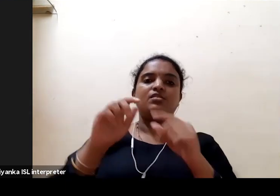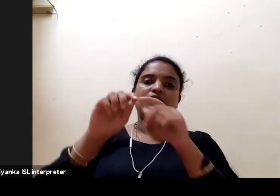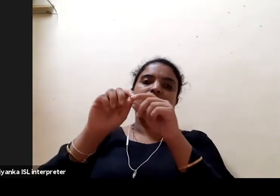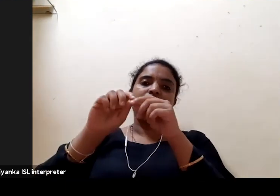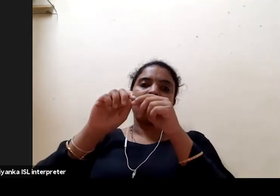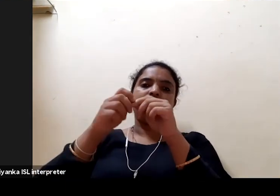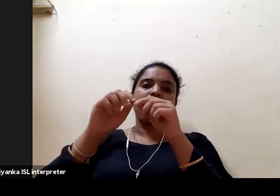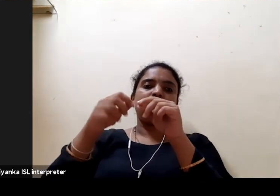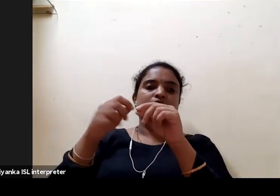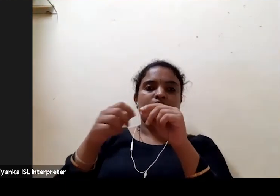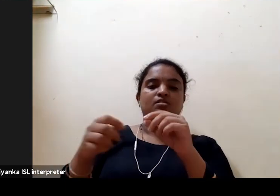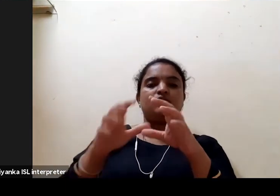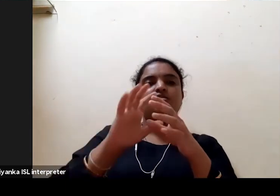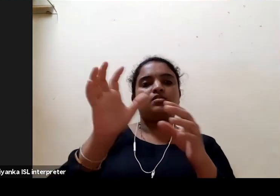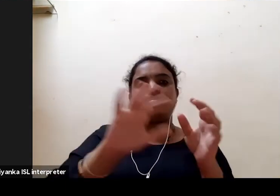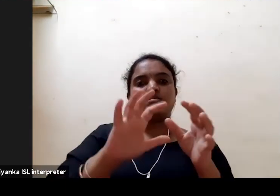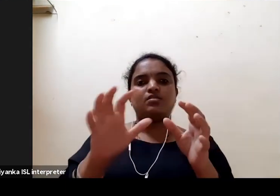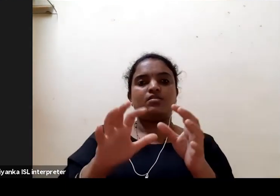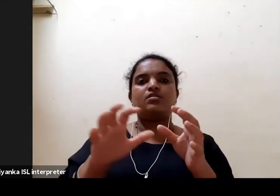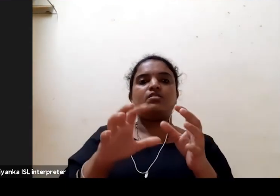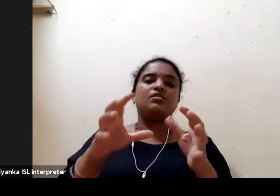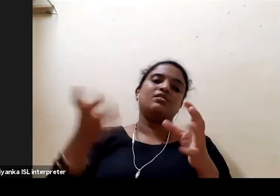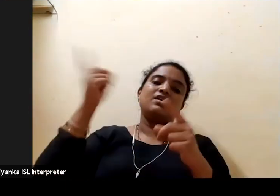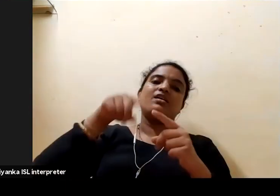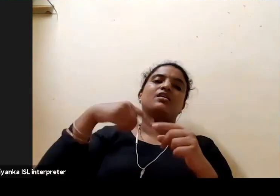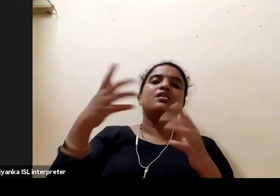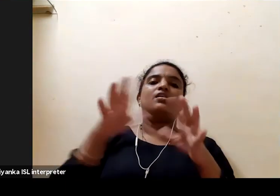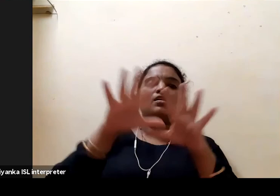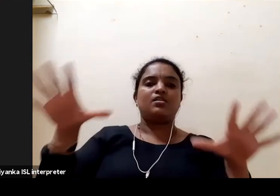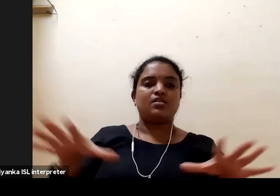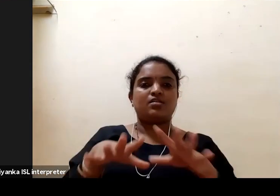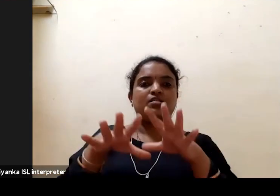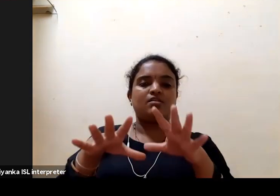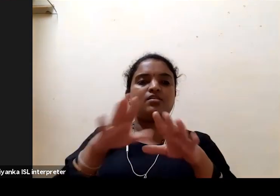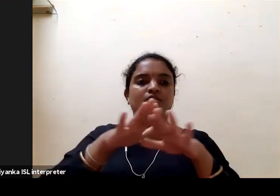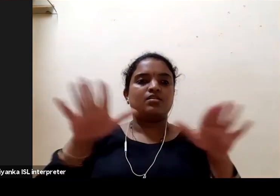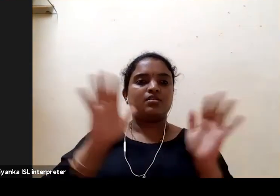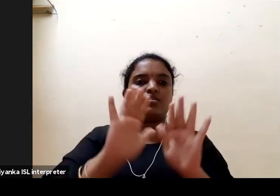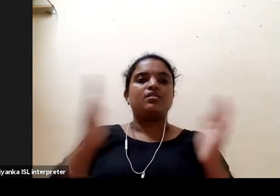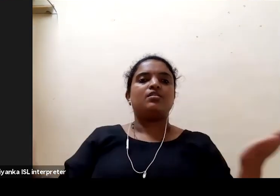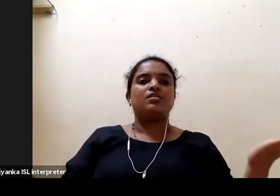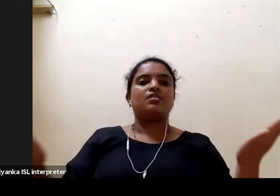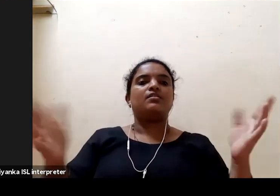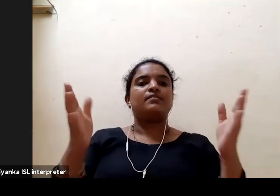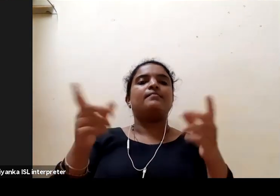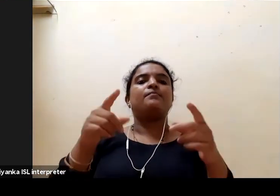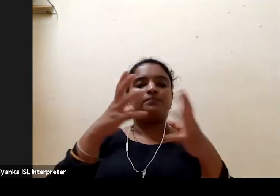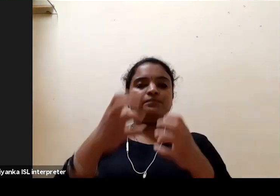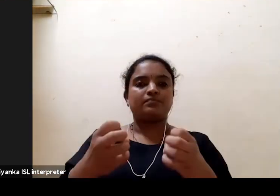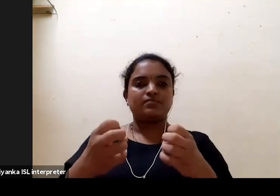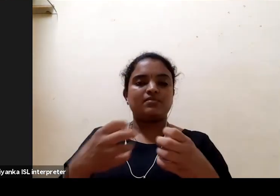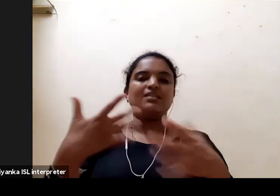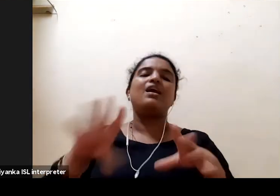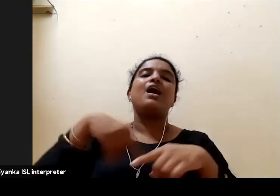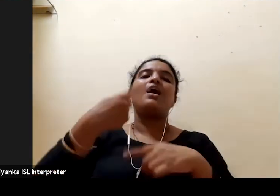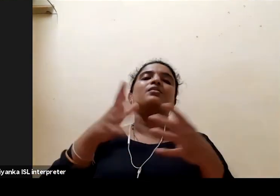I remove the roots. I wash it very well. Then I spread out everything on the table on a towel, and once it's completely